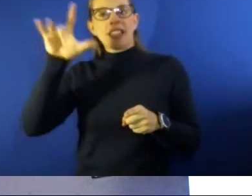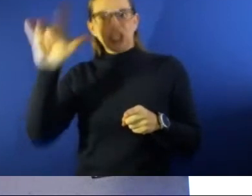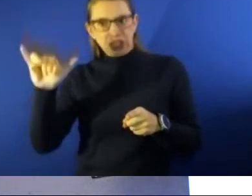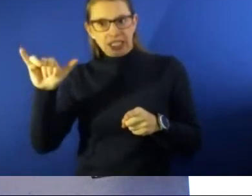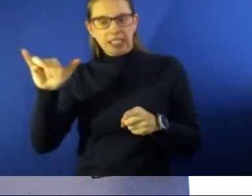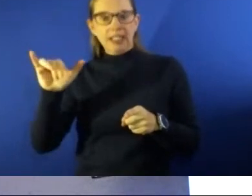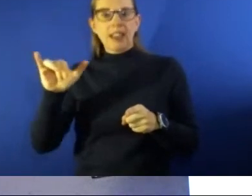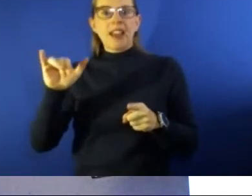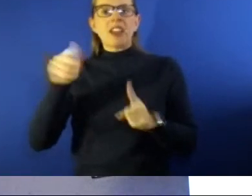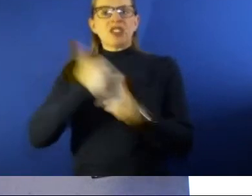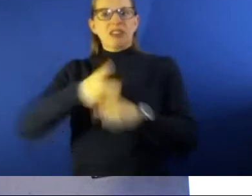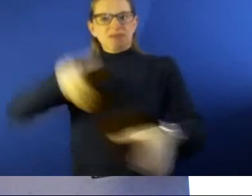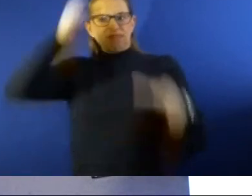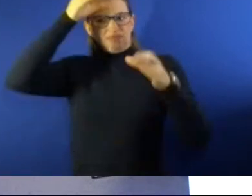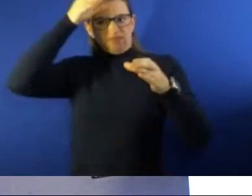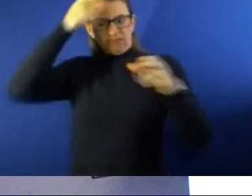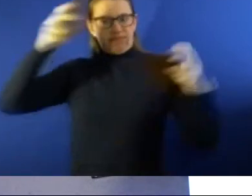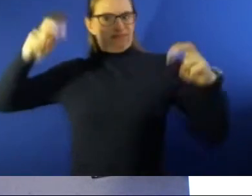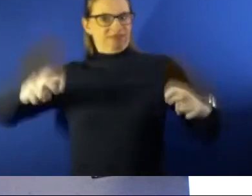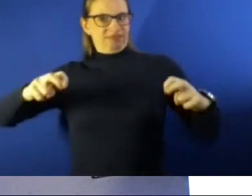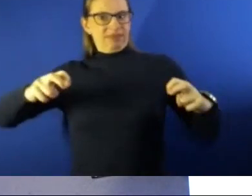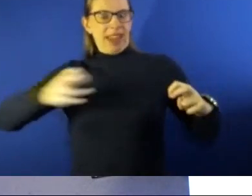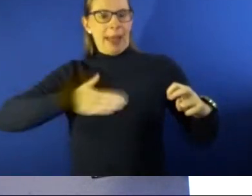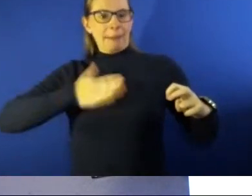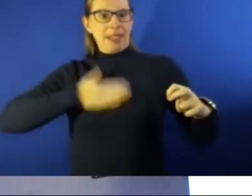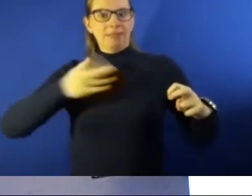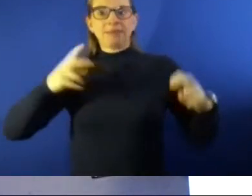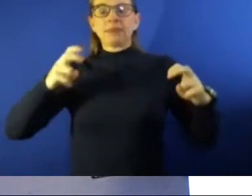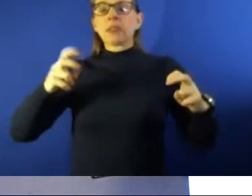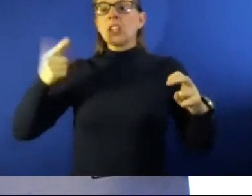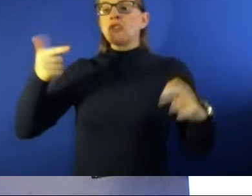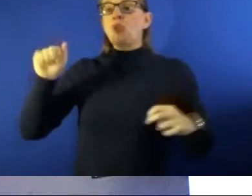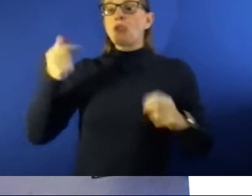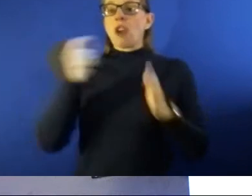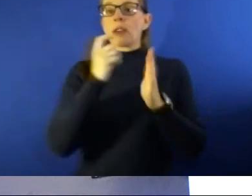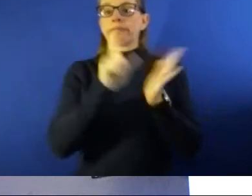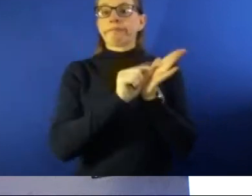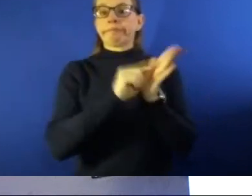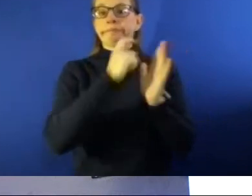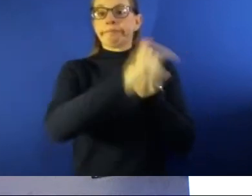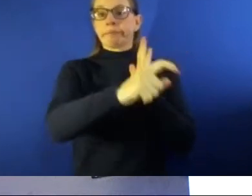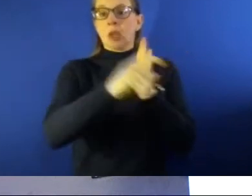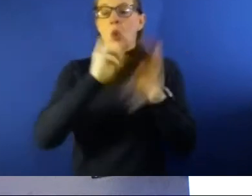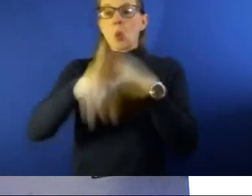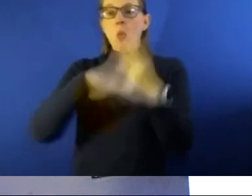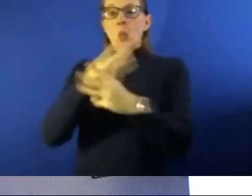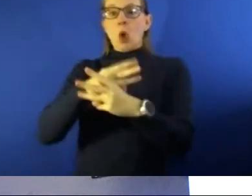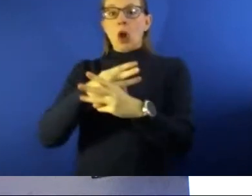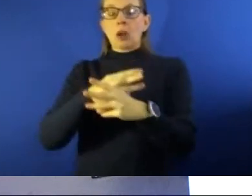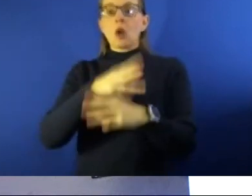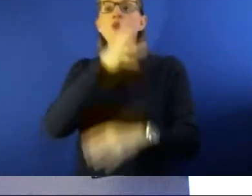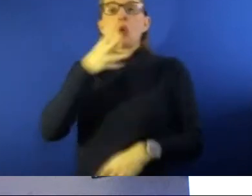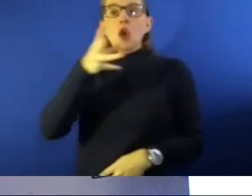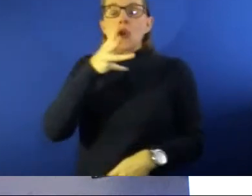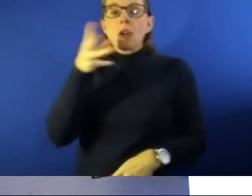that's for sure. One headline out of Georgia this week is rural COVID-19 deaths, now double that in the